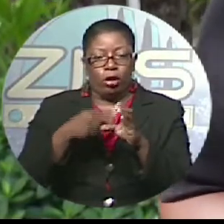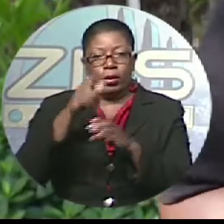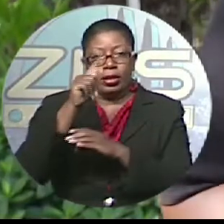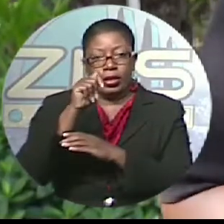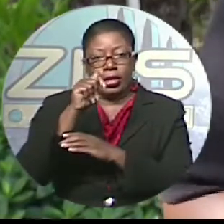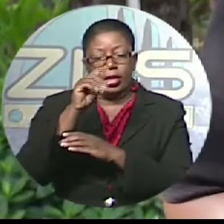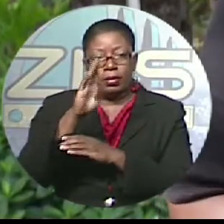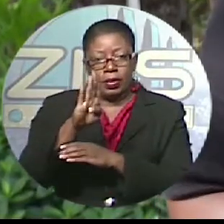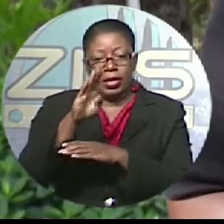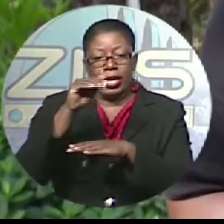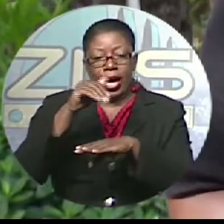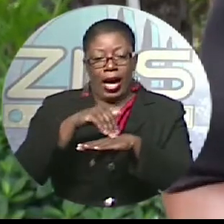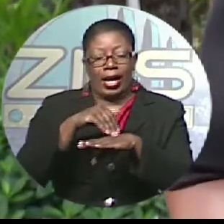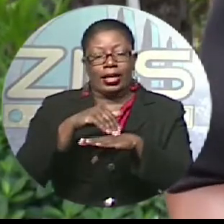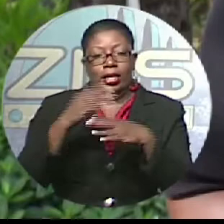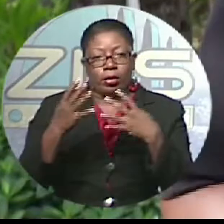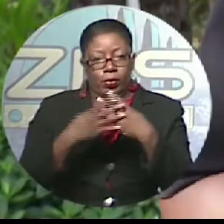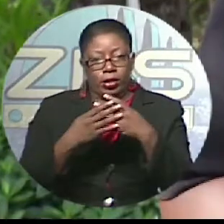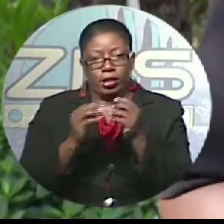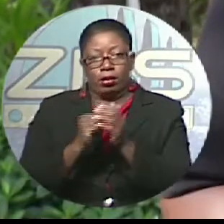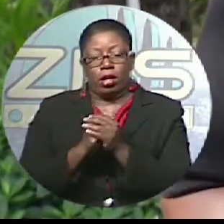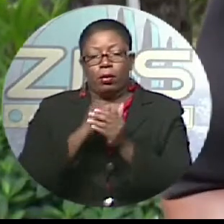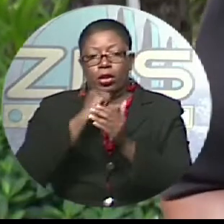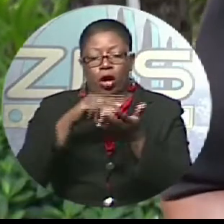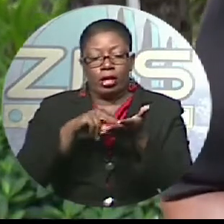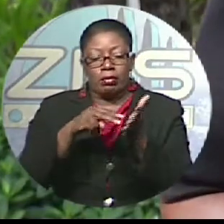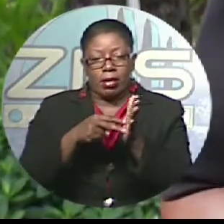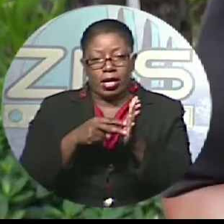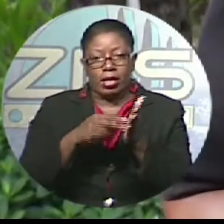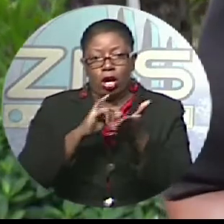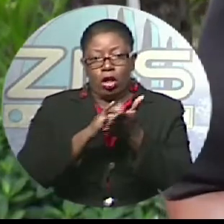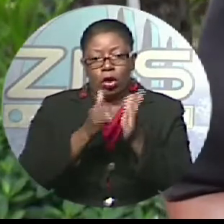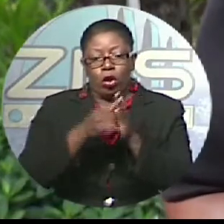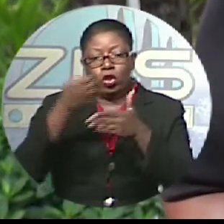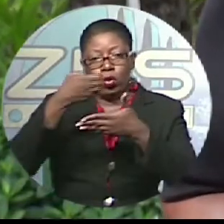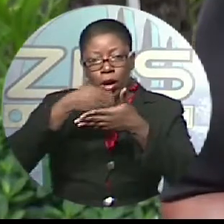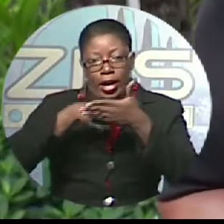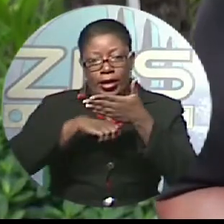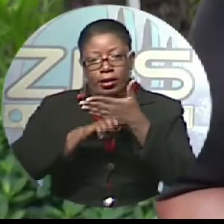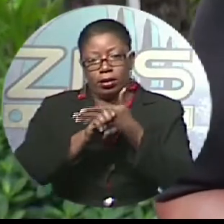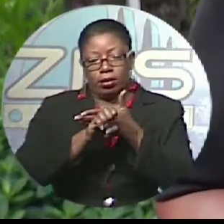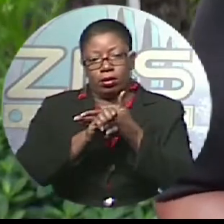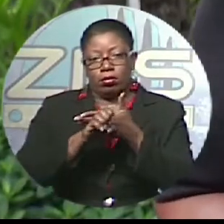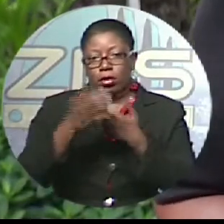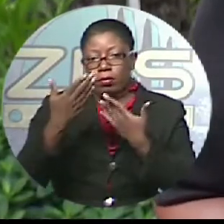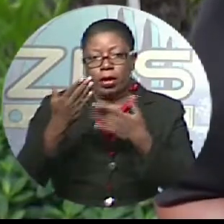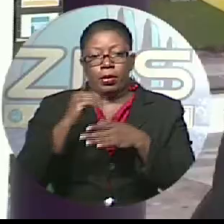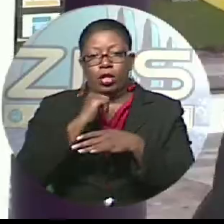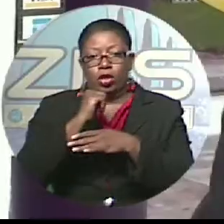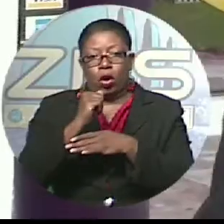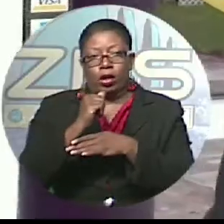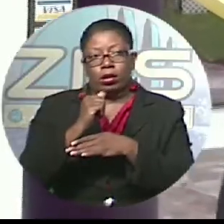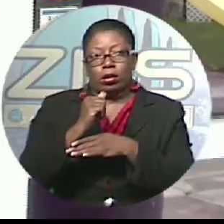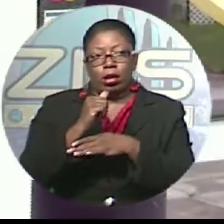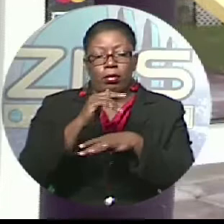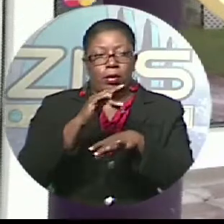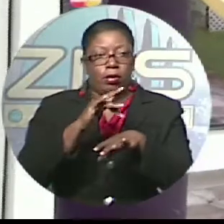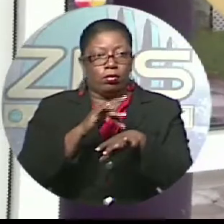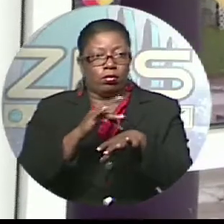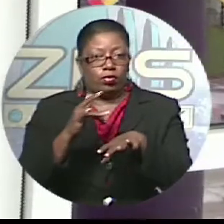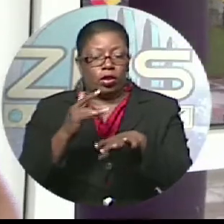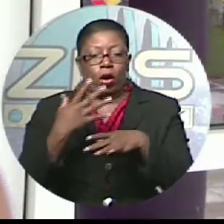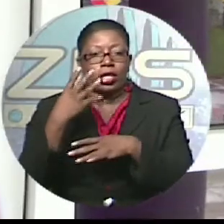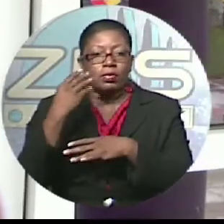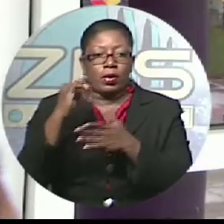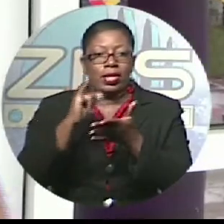he says that does not mean that those entering the facility have not been exposed to the disease. I wouldn't say that I've heard